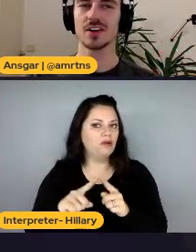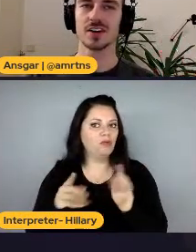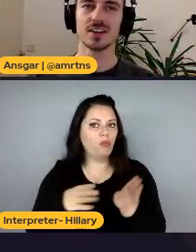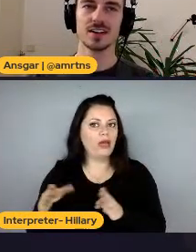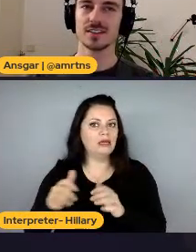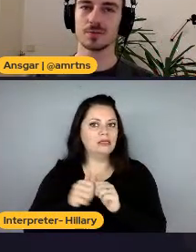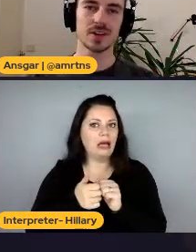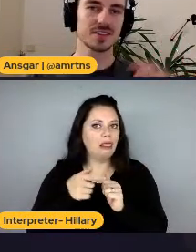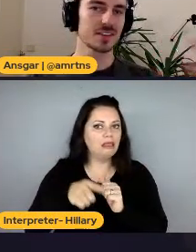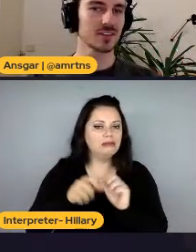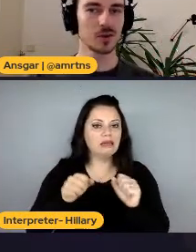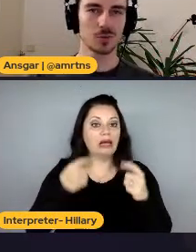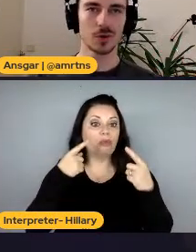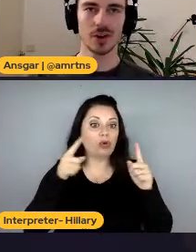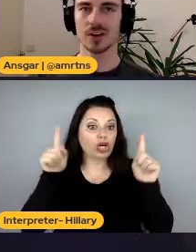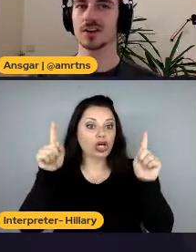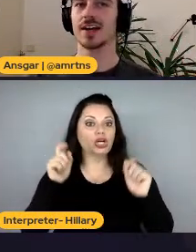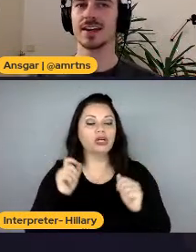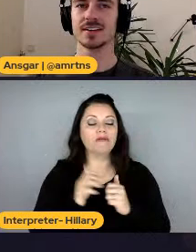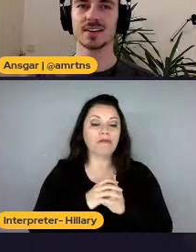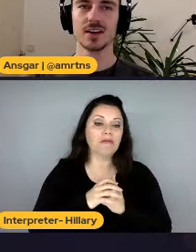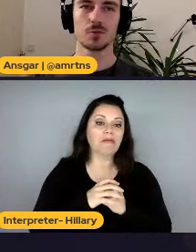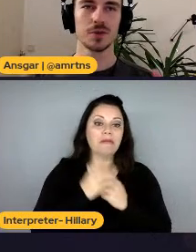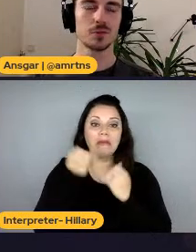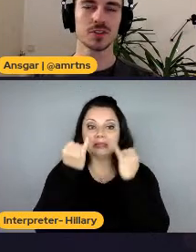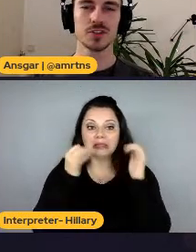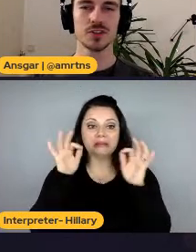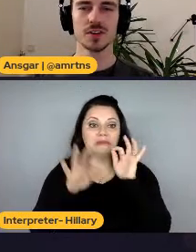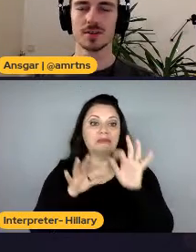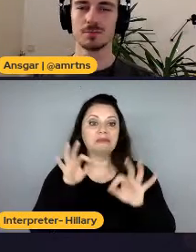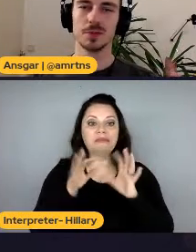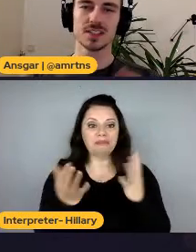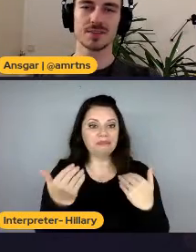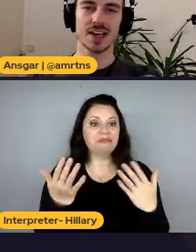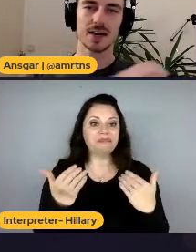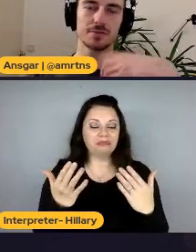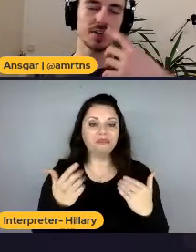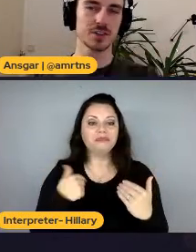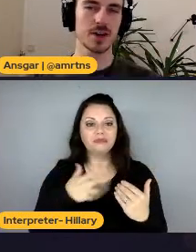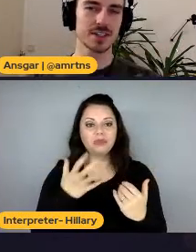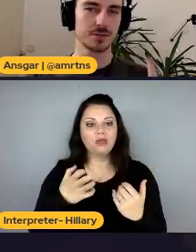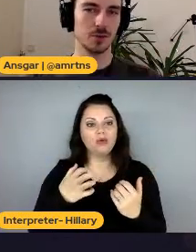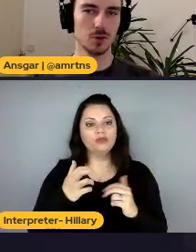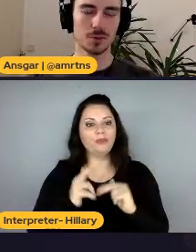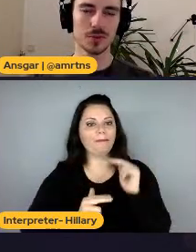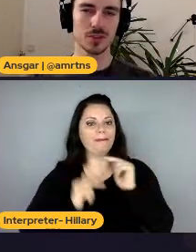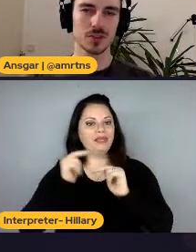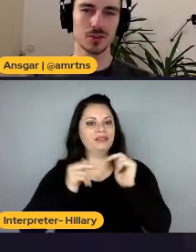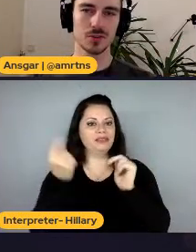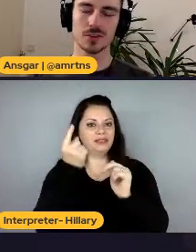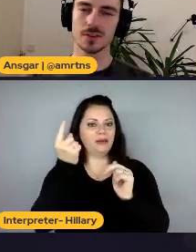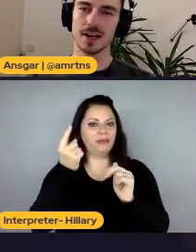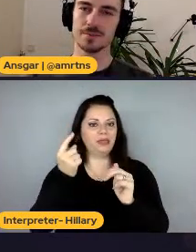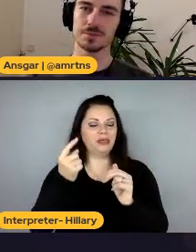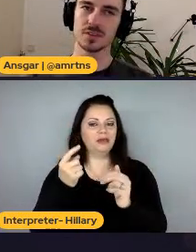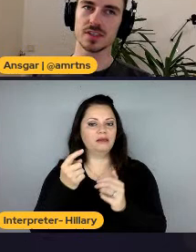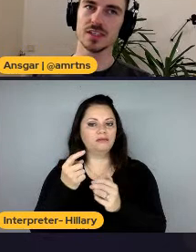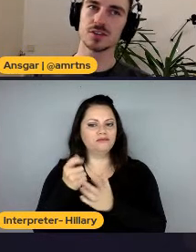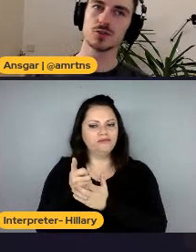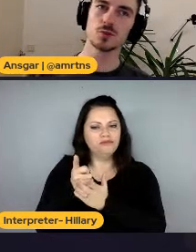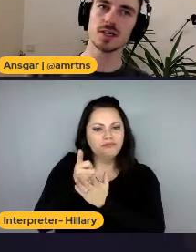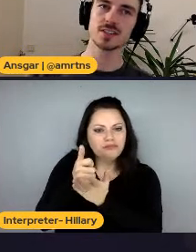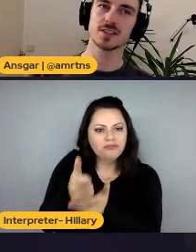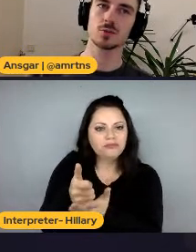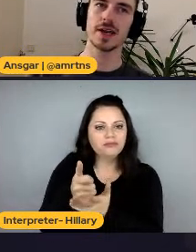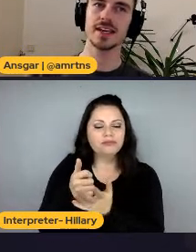works, or some ways this could work, and we want to build some kind of iterative loop to